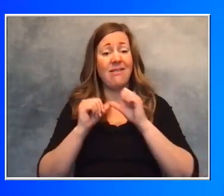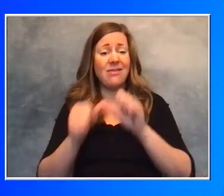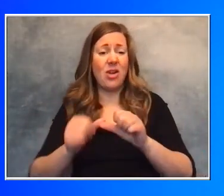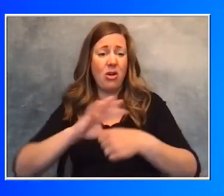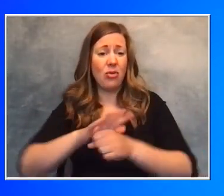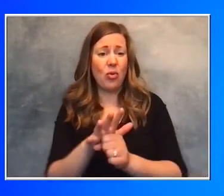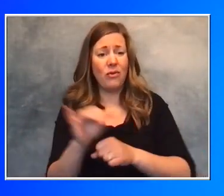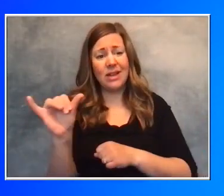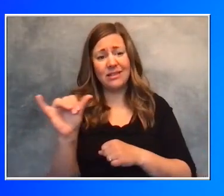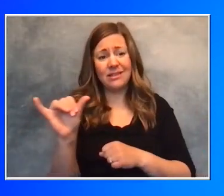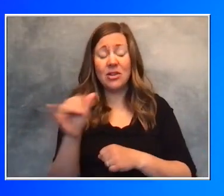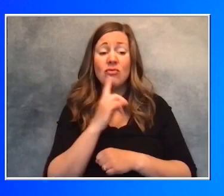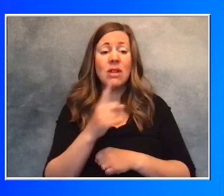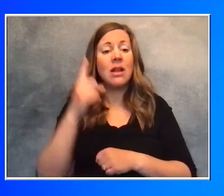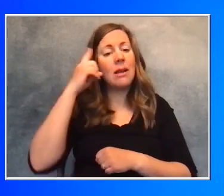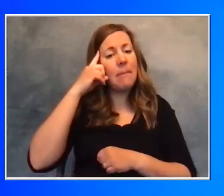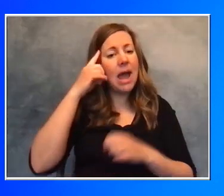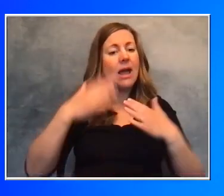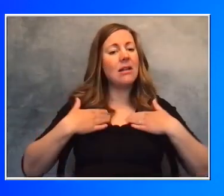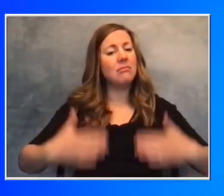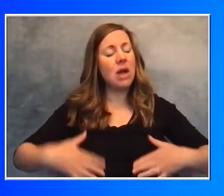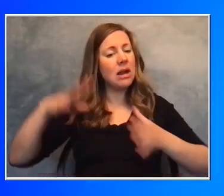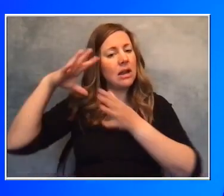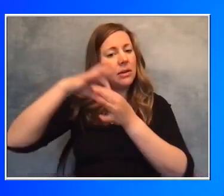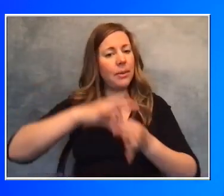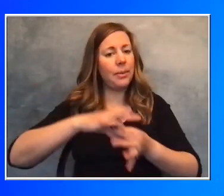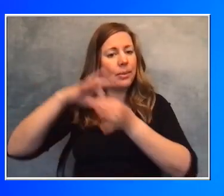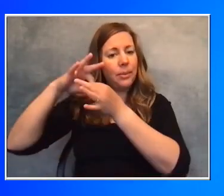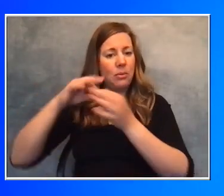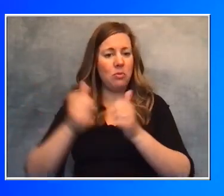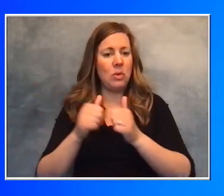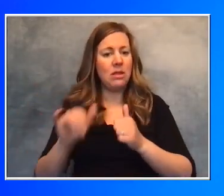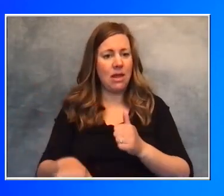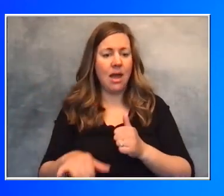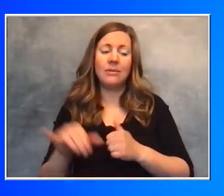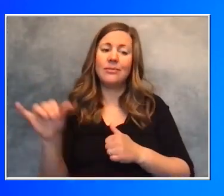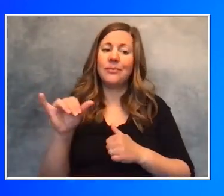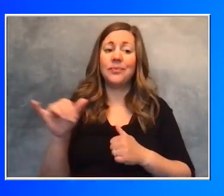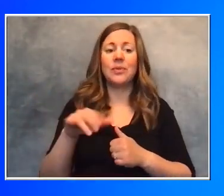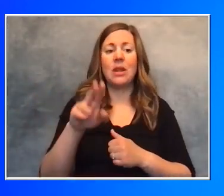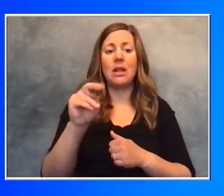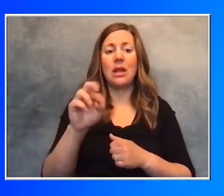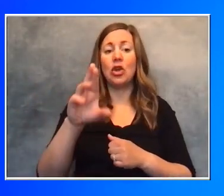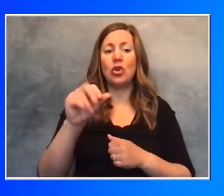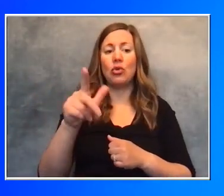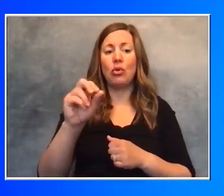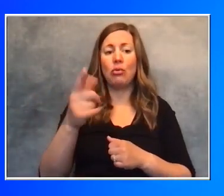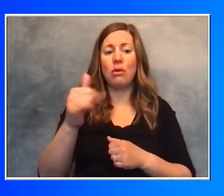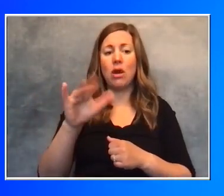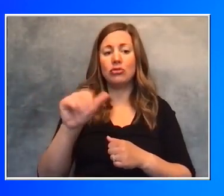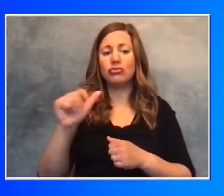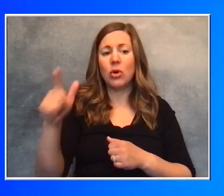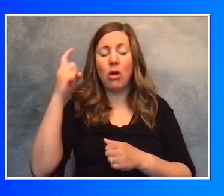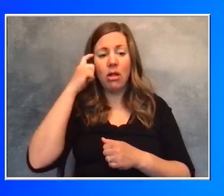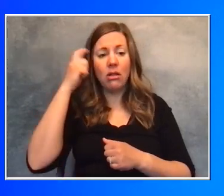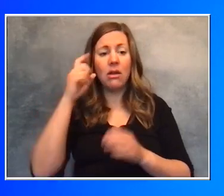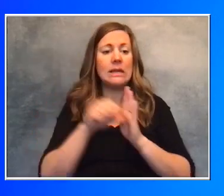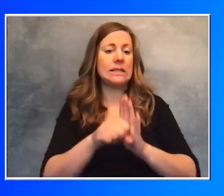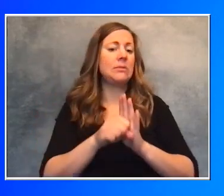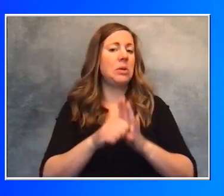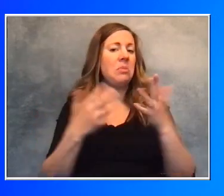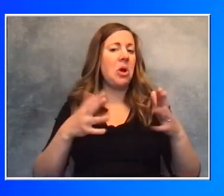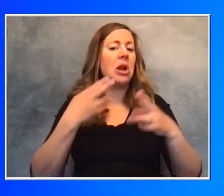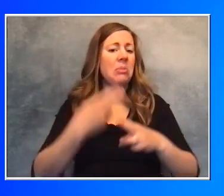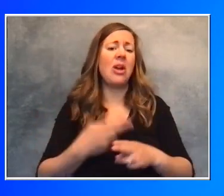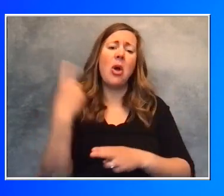is a mind-body connection in terms of this, such as the neurological symptoms that we were mentioning. So there's always hope, and there's more